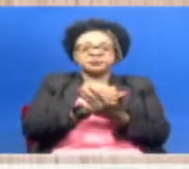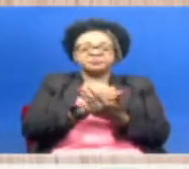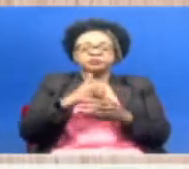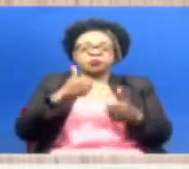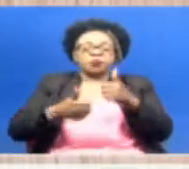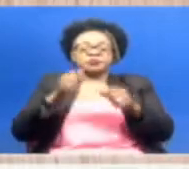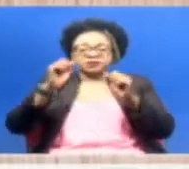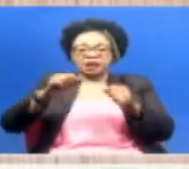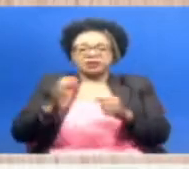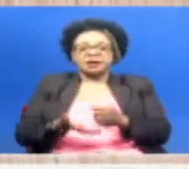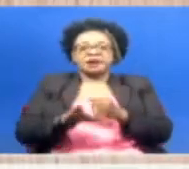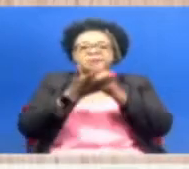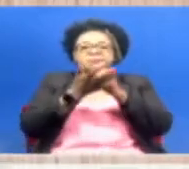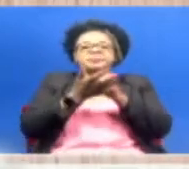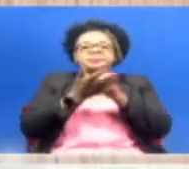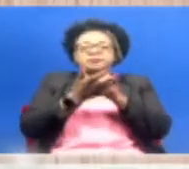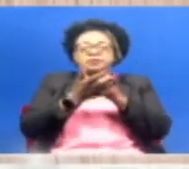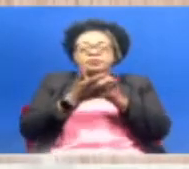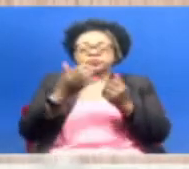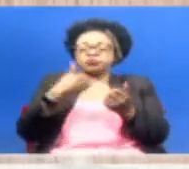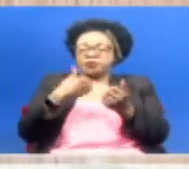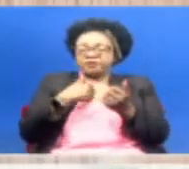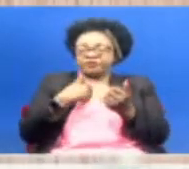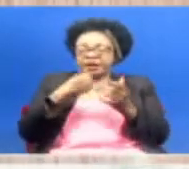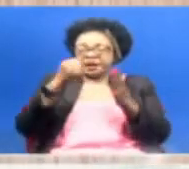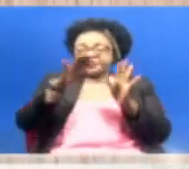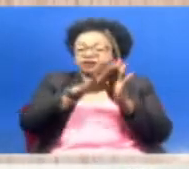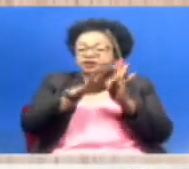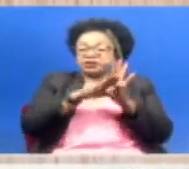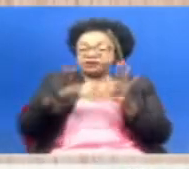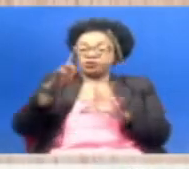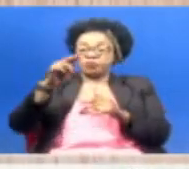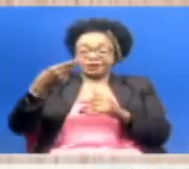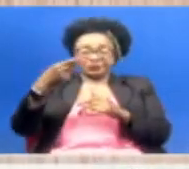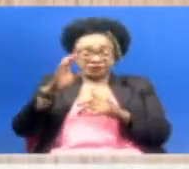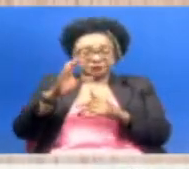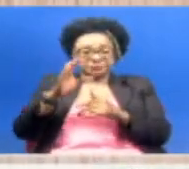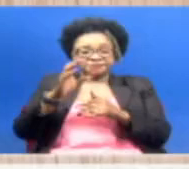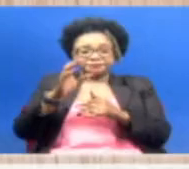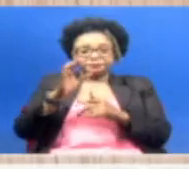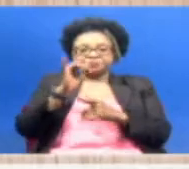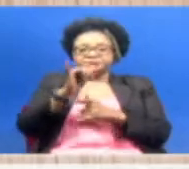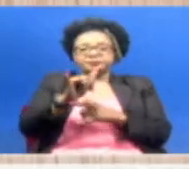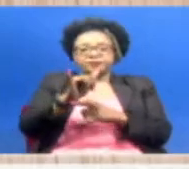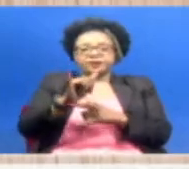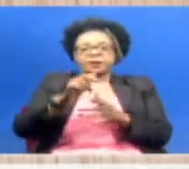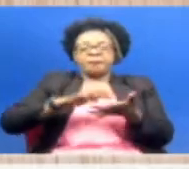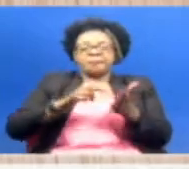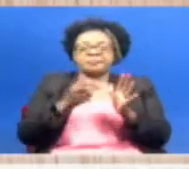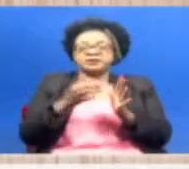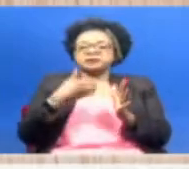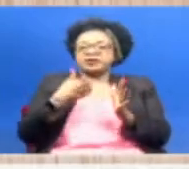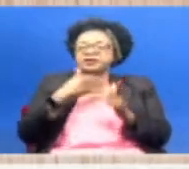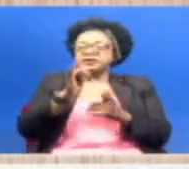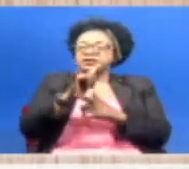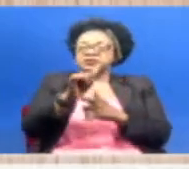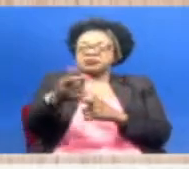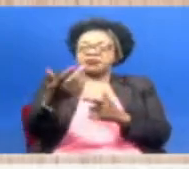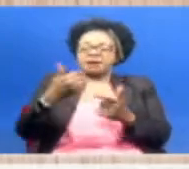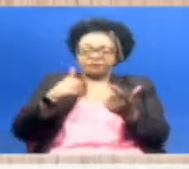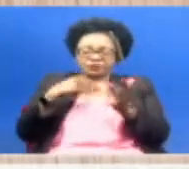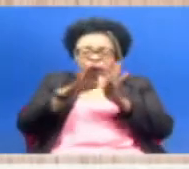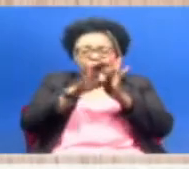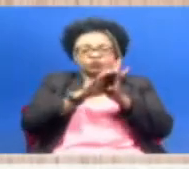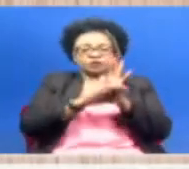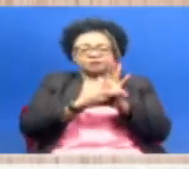them drive the agenda of the UHC, must be started. The petition we gave out yesterday, we talked about the new collective bargaining agreement, which is also right in the constitution. So